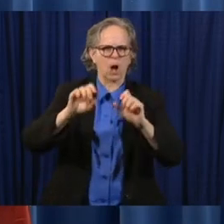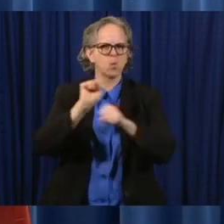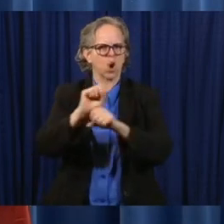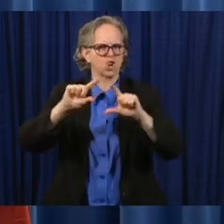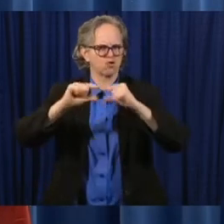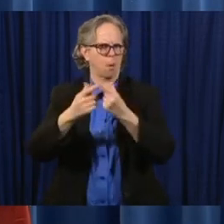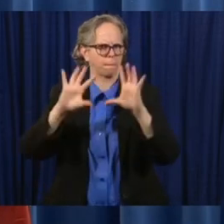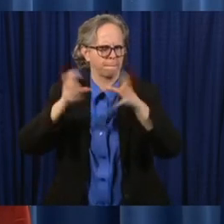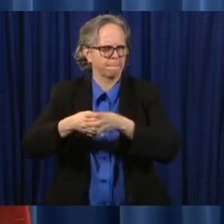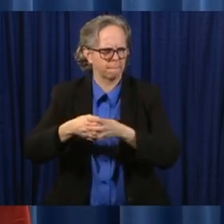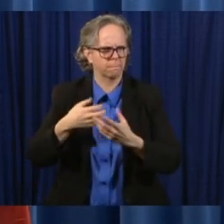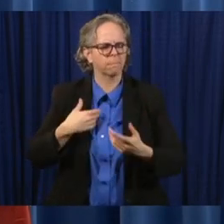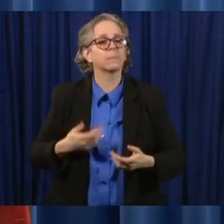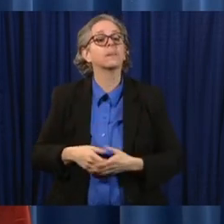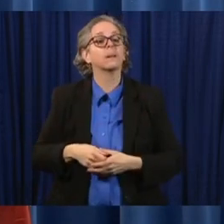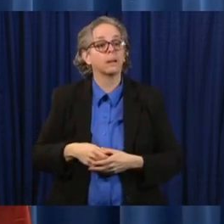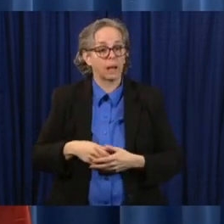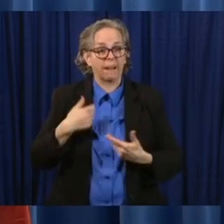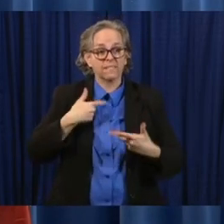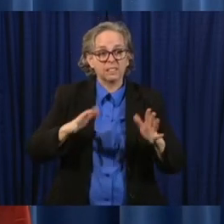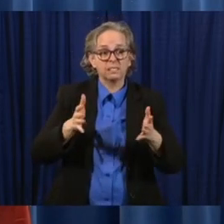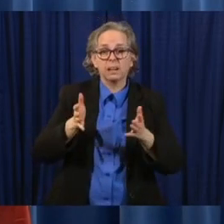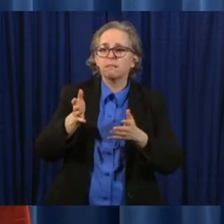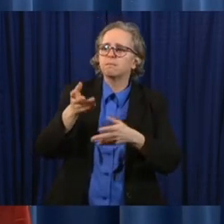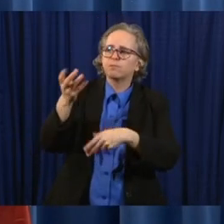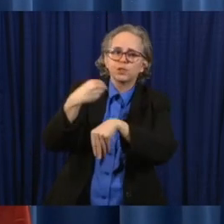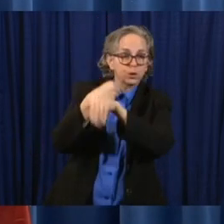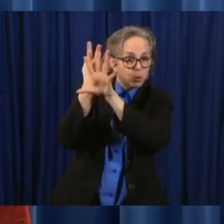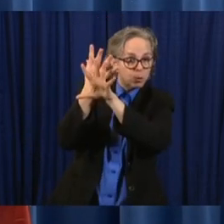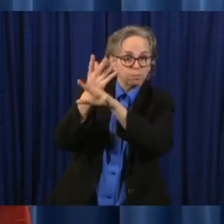on the Skype. Ursel, there you are. Hello.